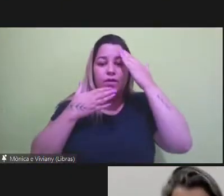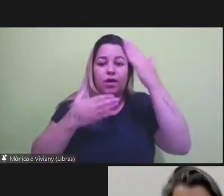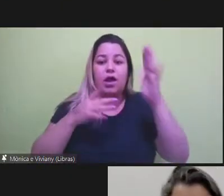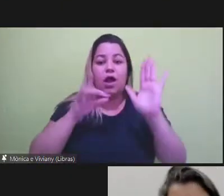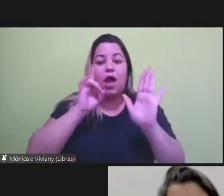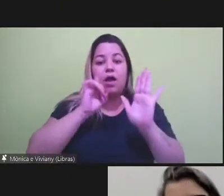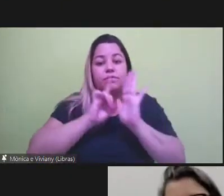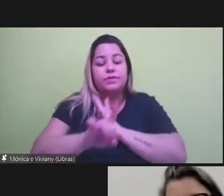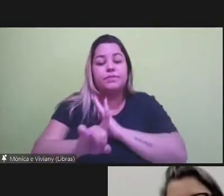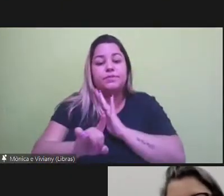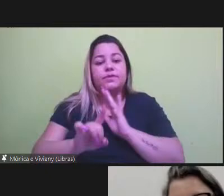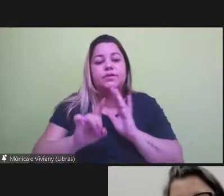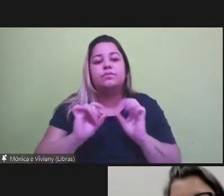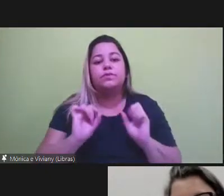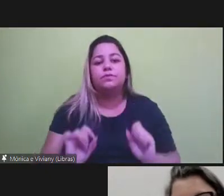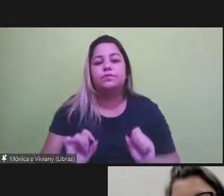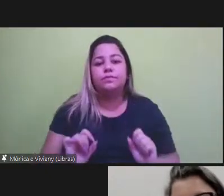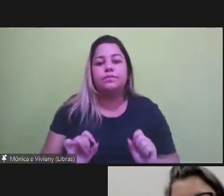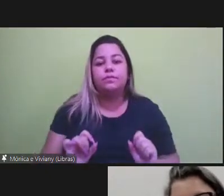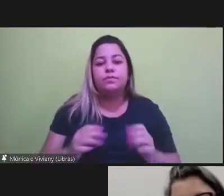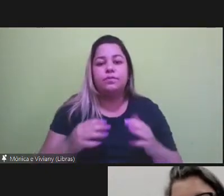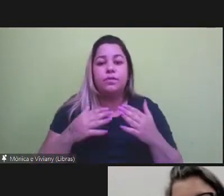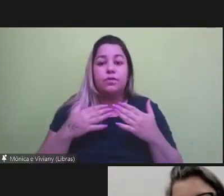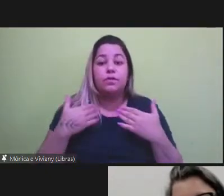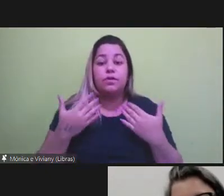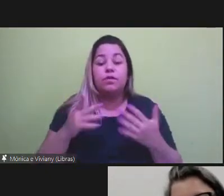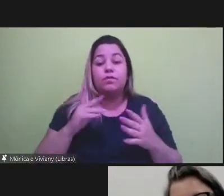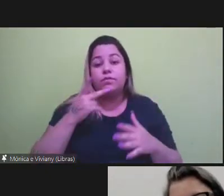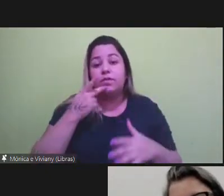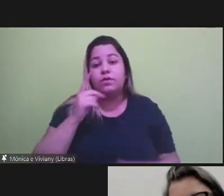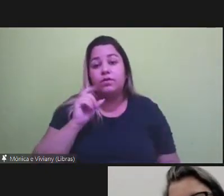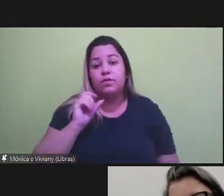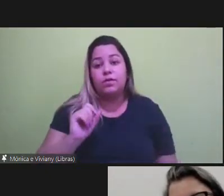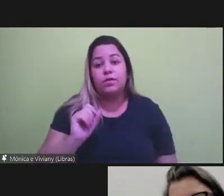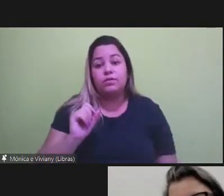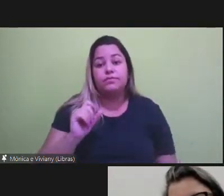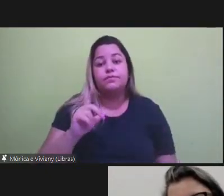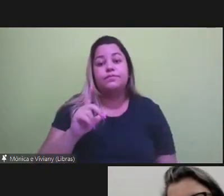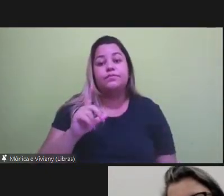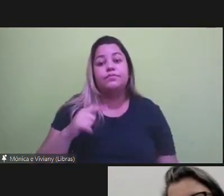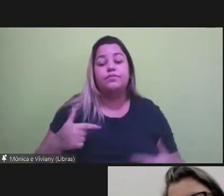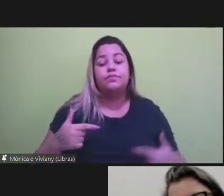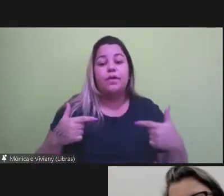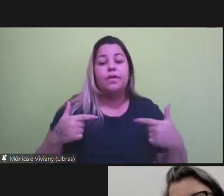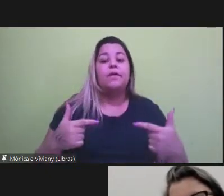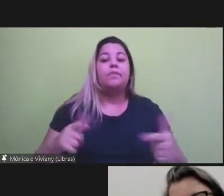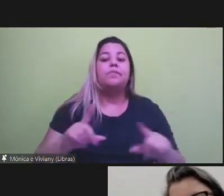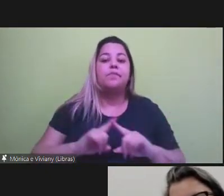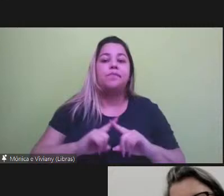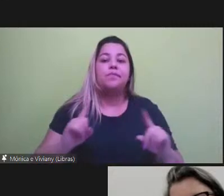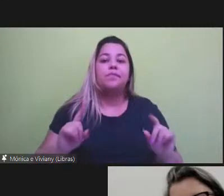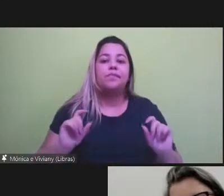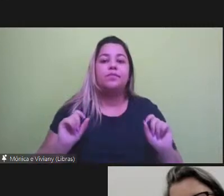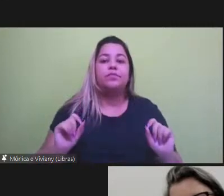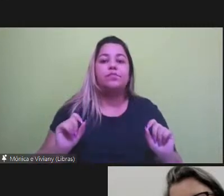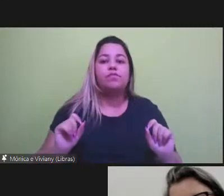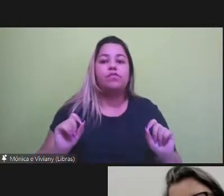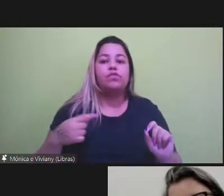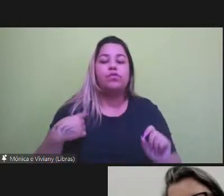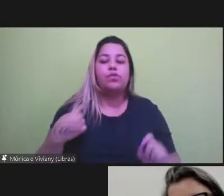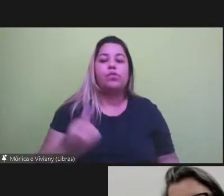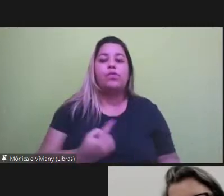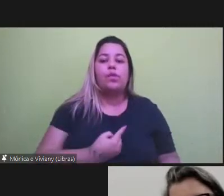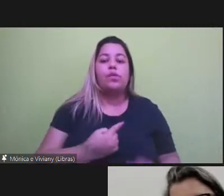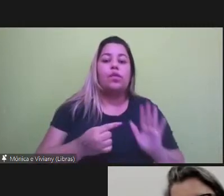Thank you very much for the question. I would say the following: not the challenge. I think